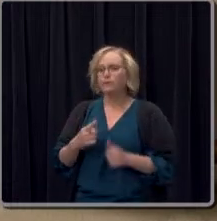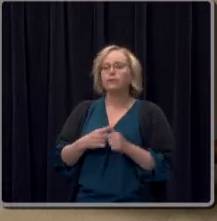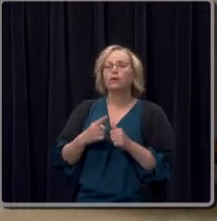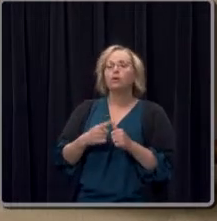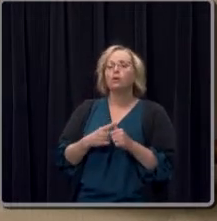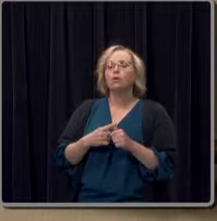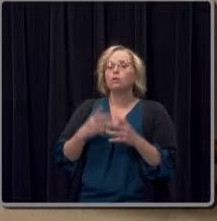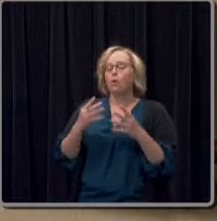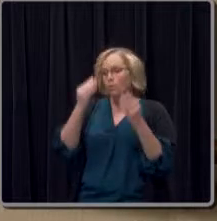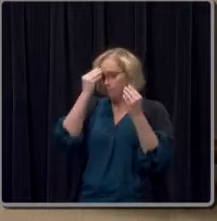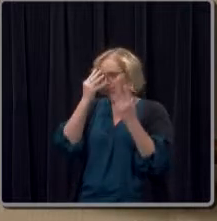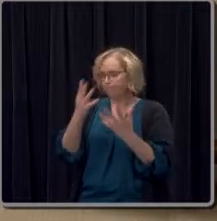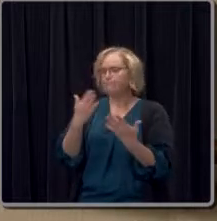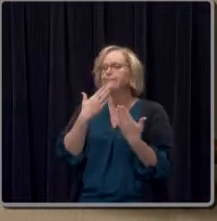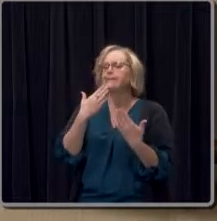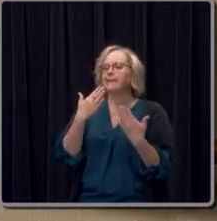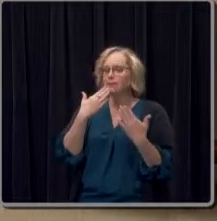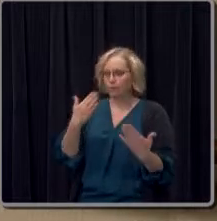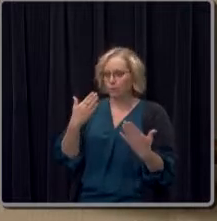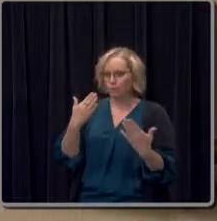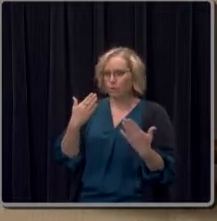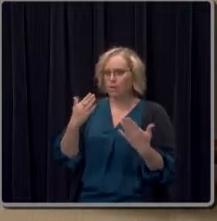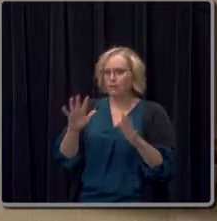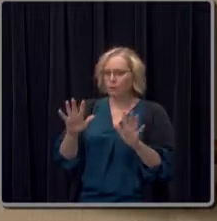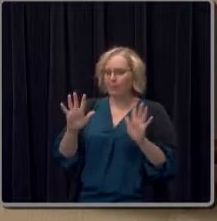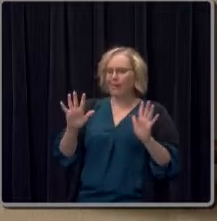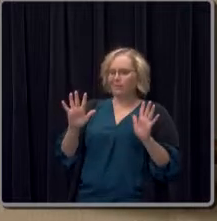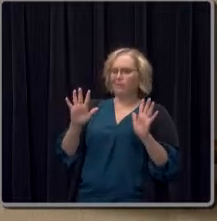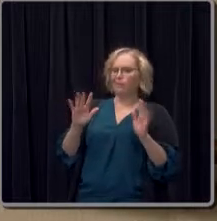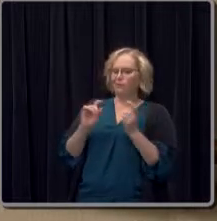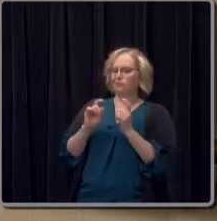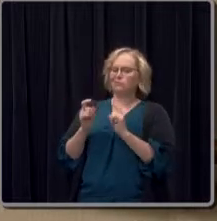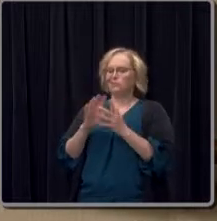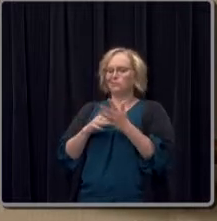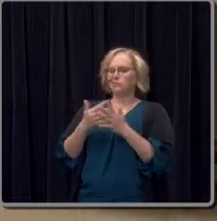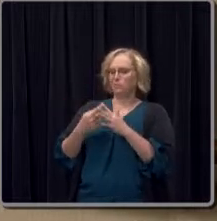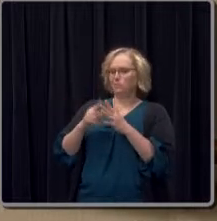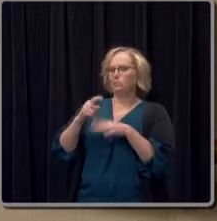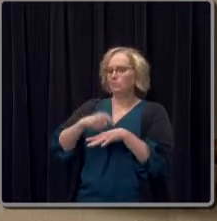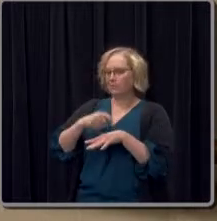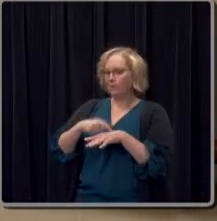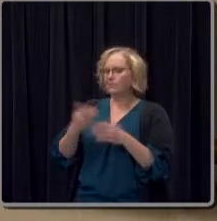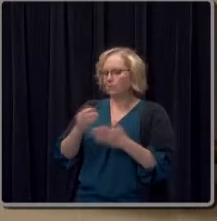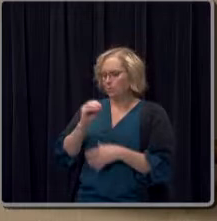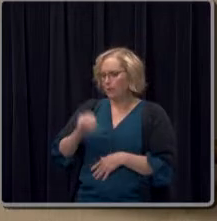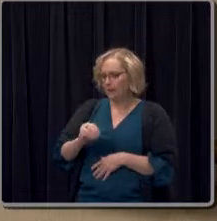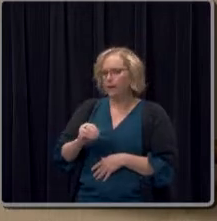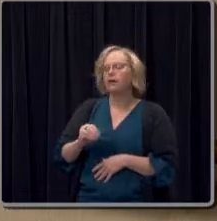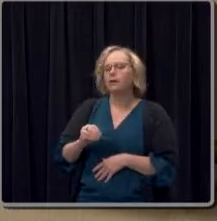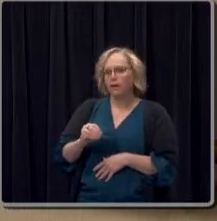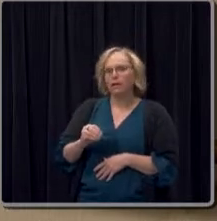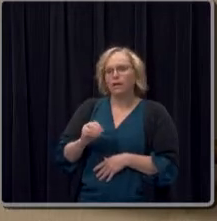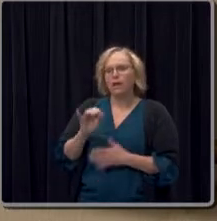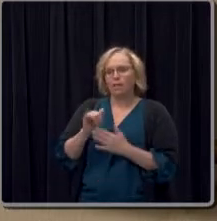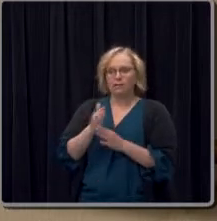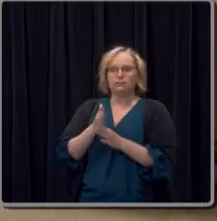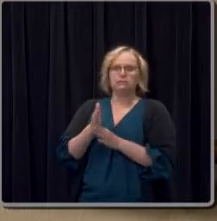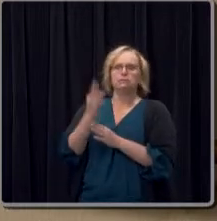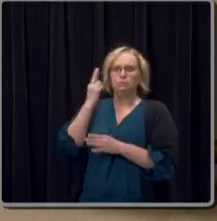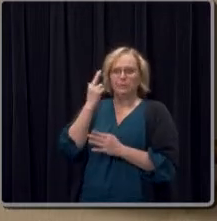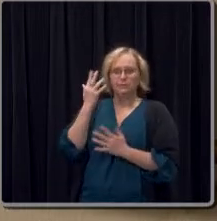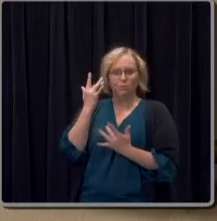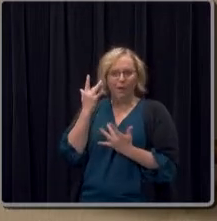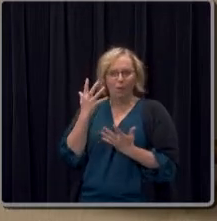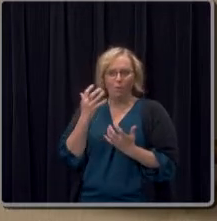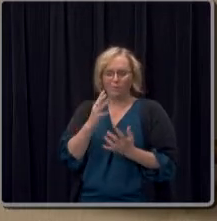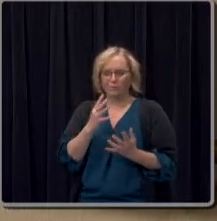you for backing off on the start time in the Olathe district. That's the main reason why I wanted to come and talk to